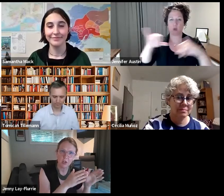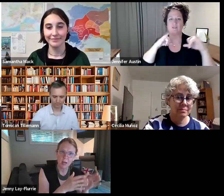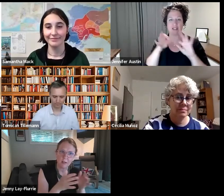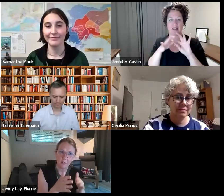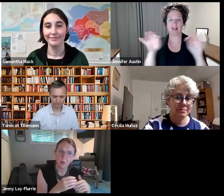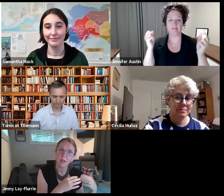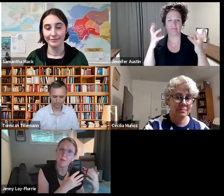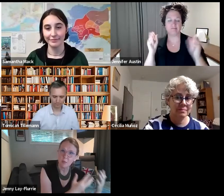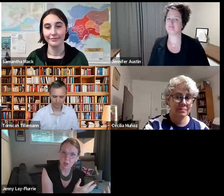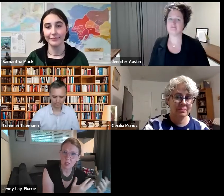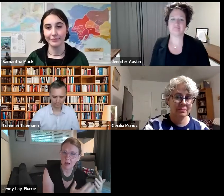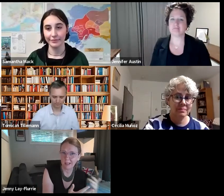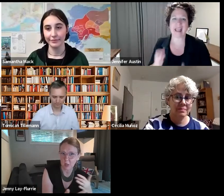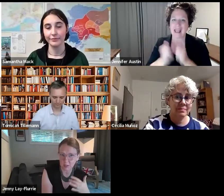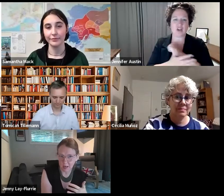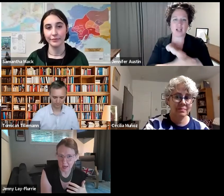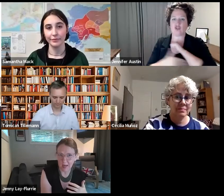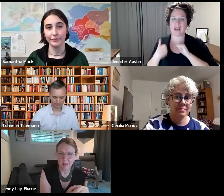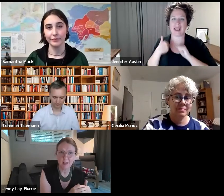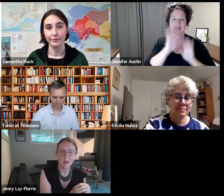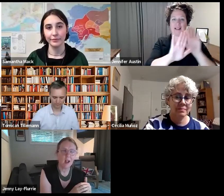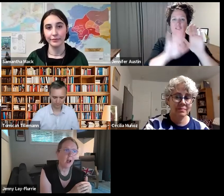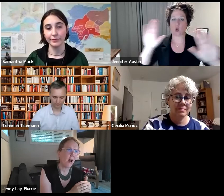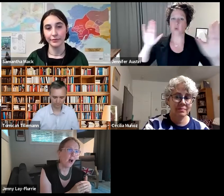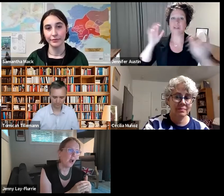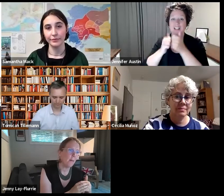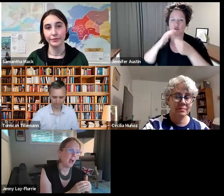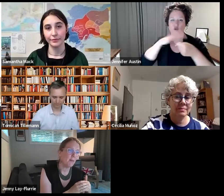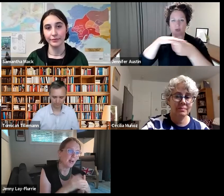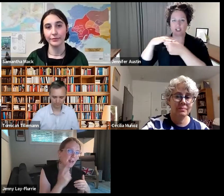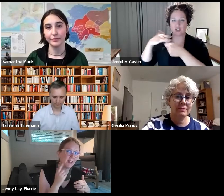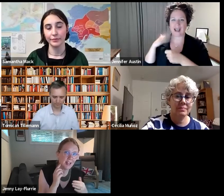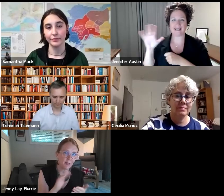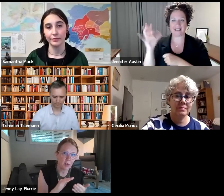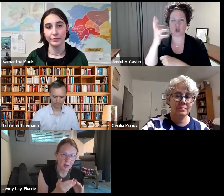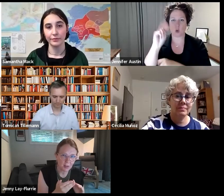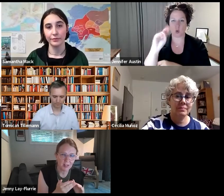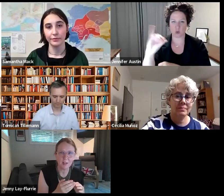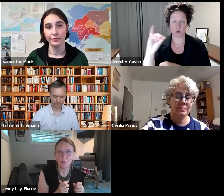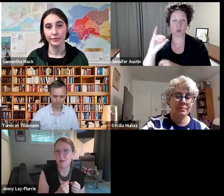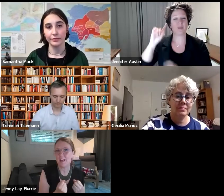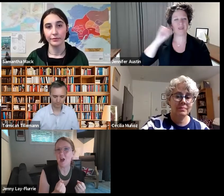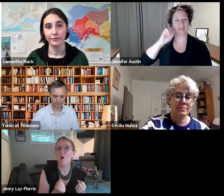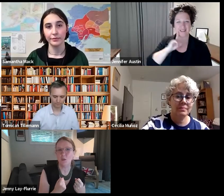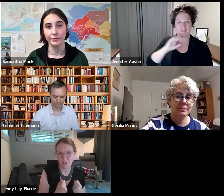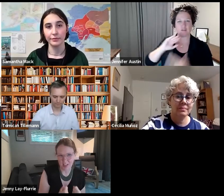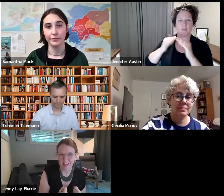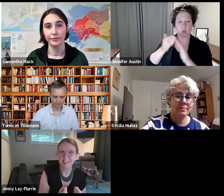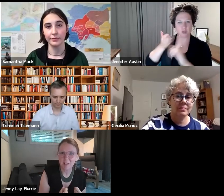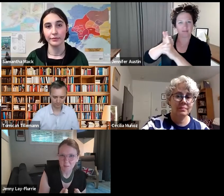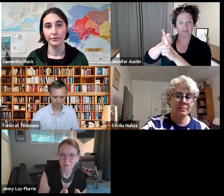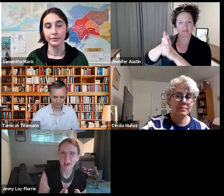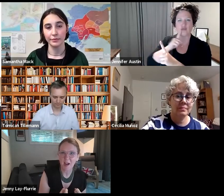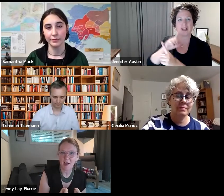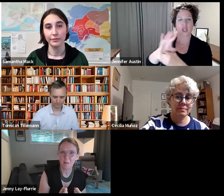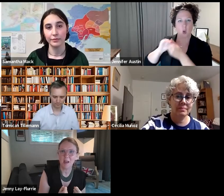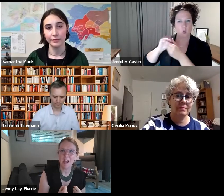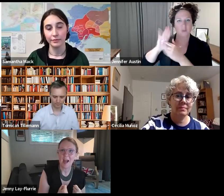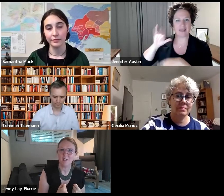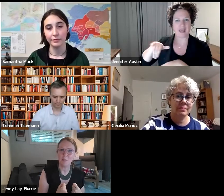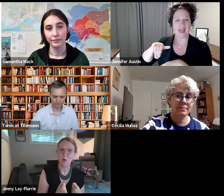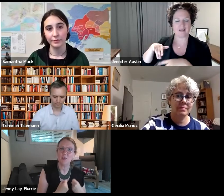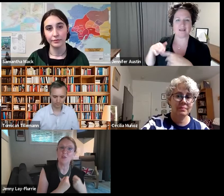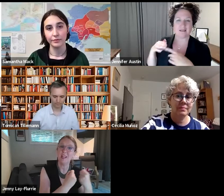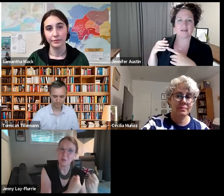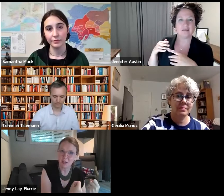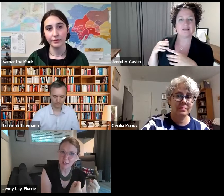every country has its own and every region has its own dialect. And really it's the deaf community that really owns that